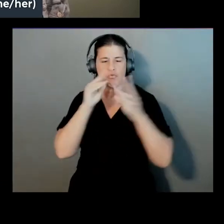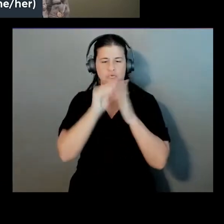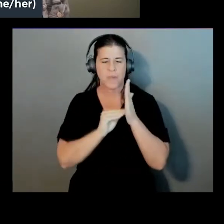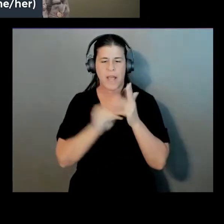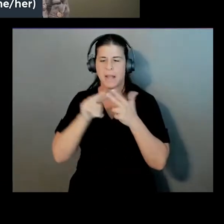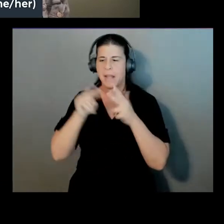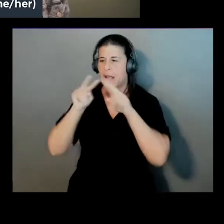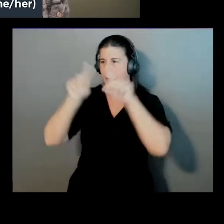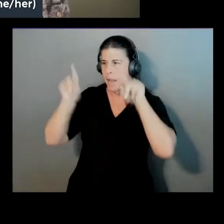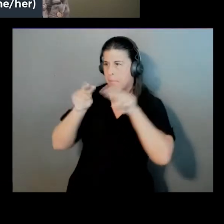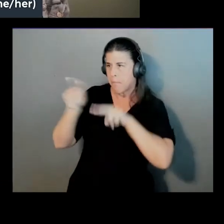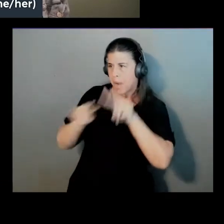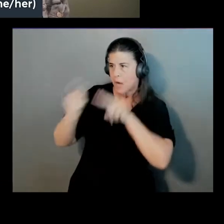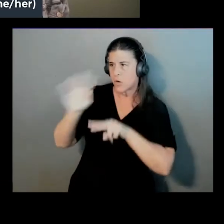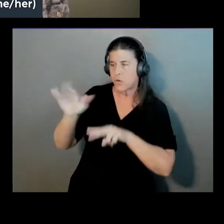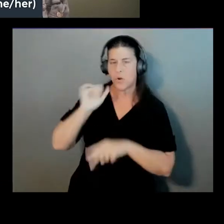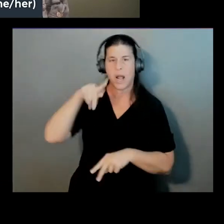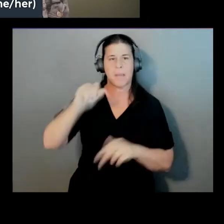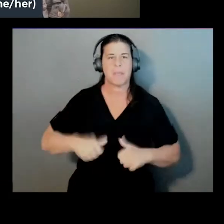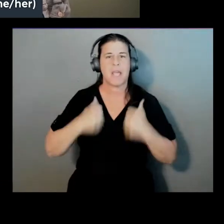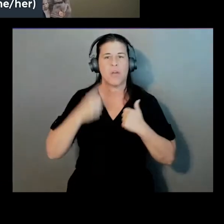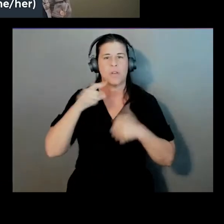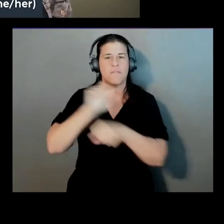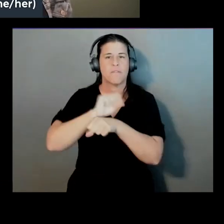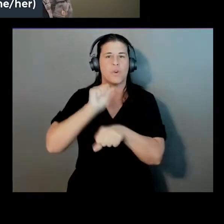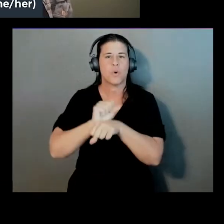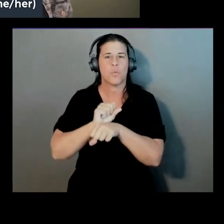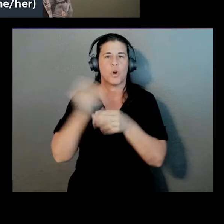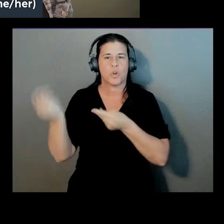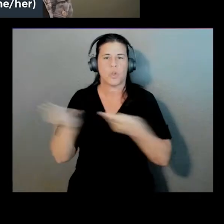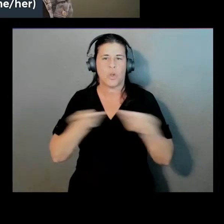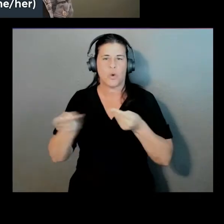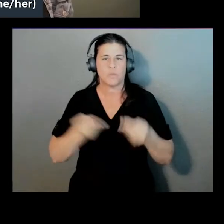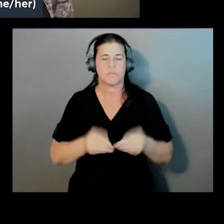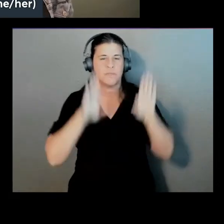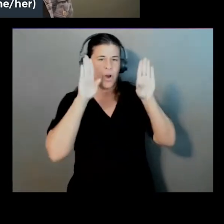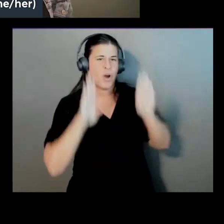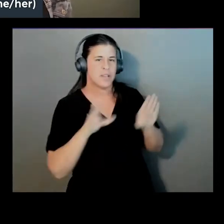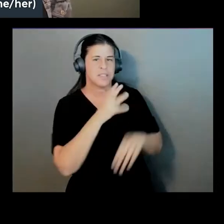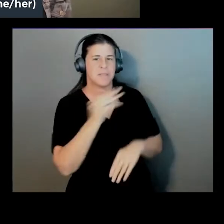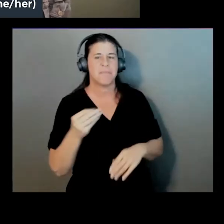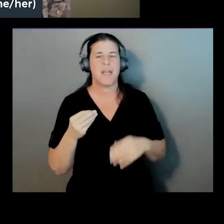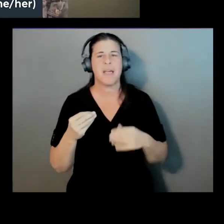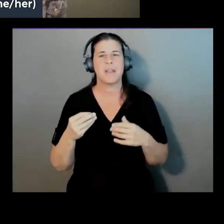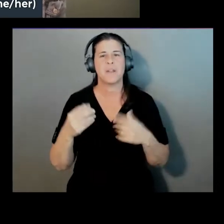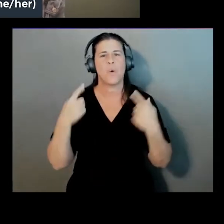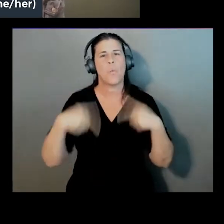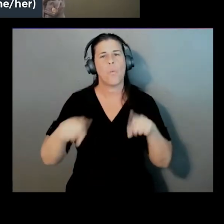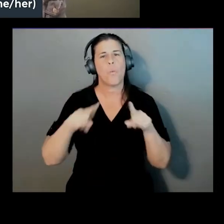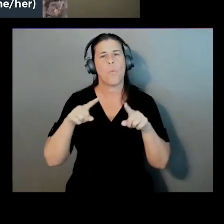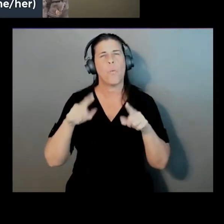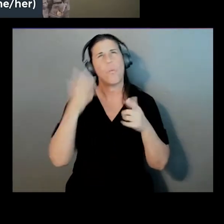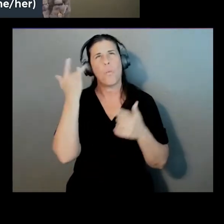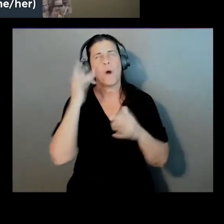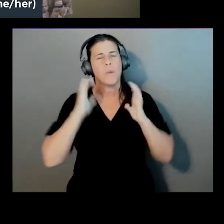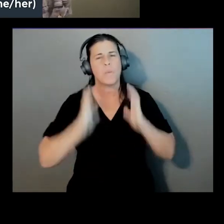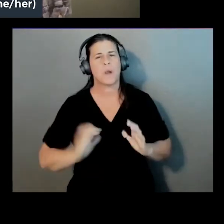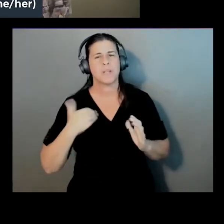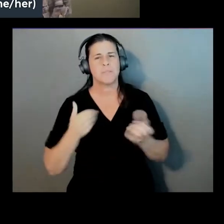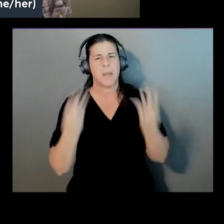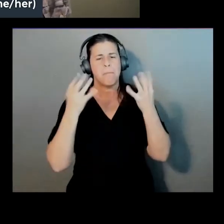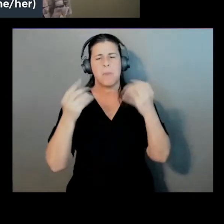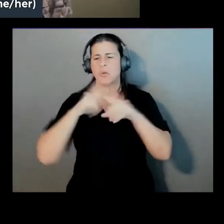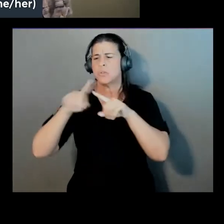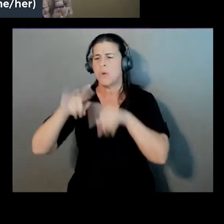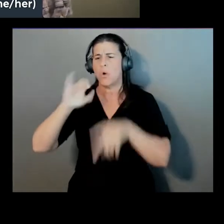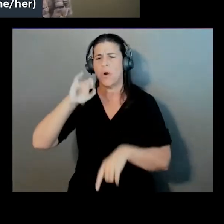for your Amazon workloads. Awesome. And so why would customers have multiple IP addresses